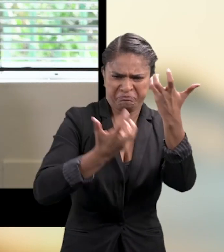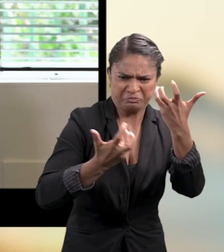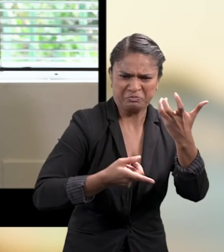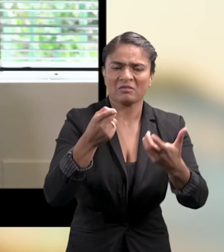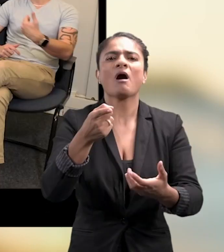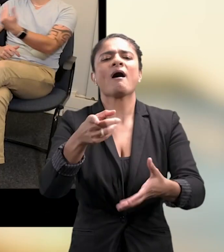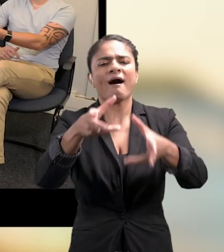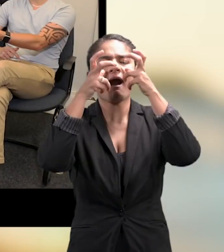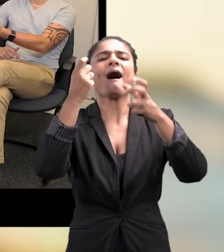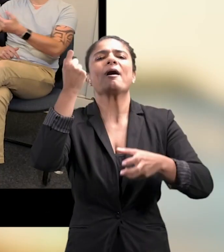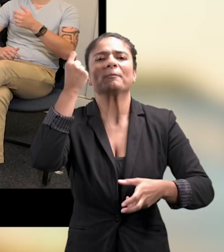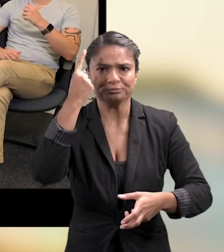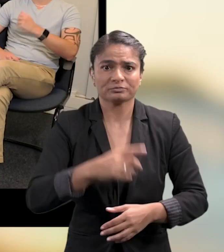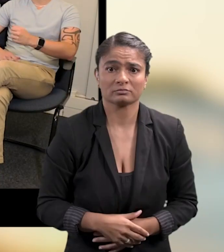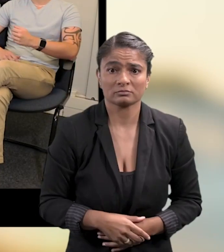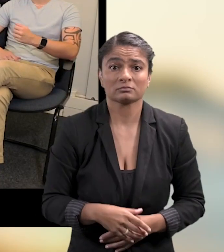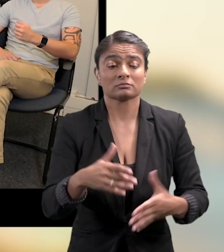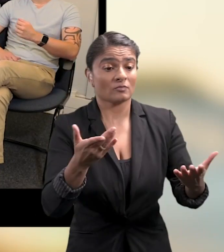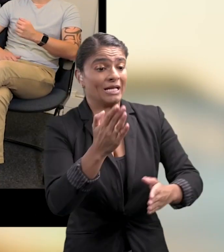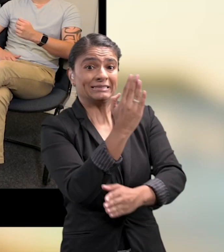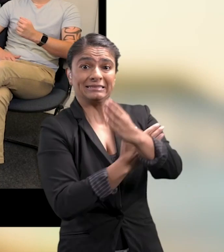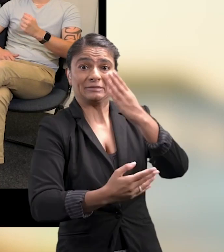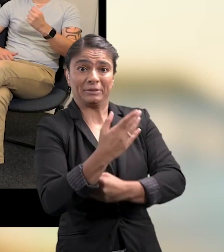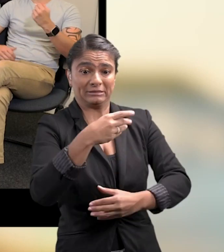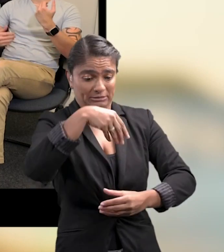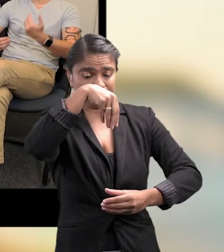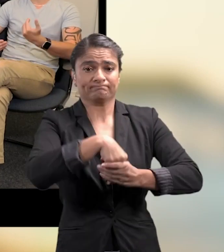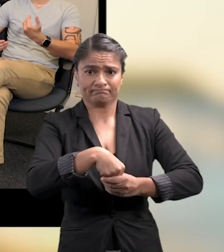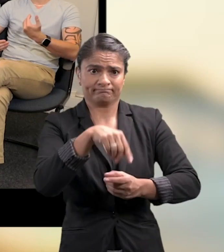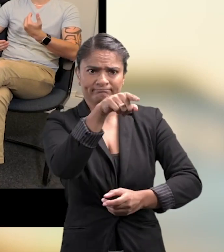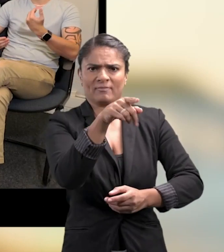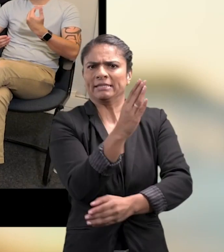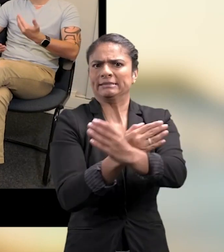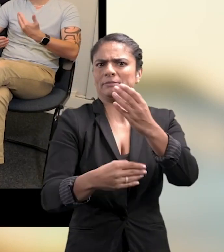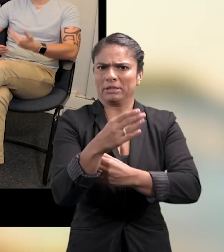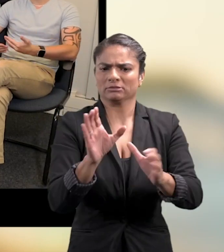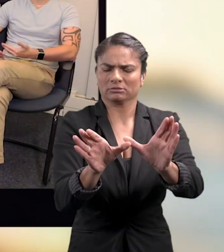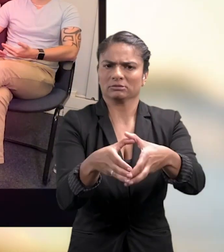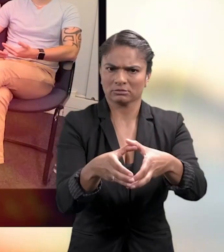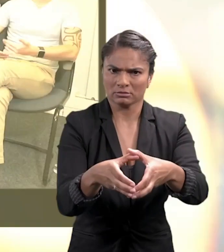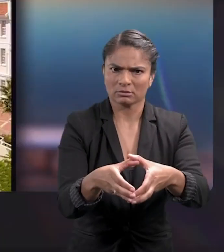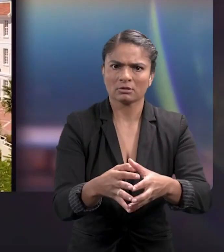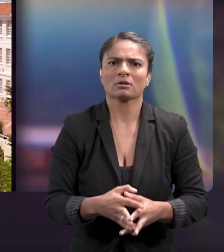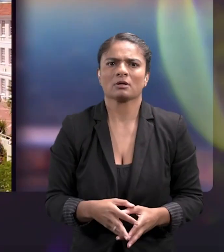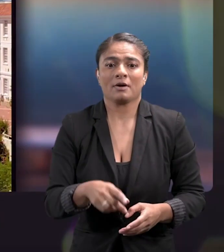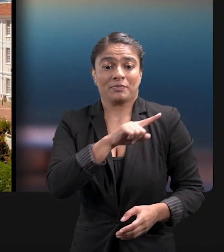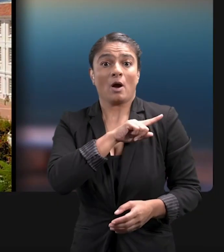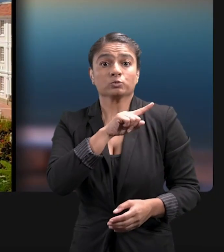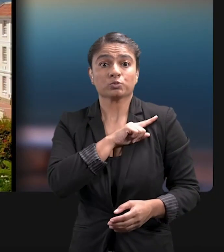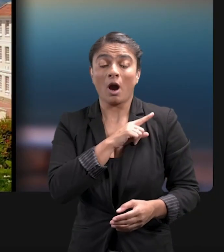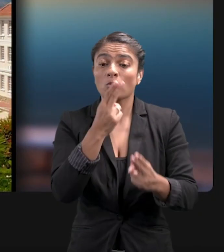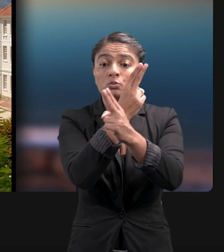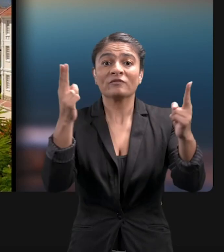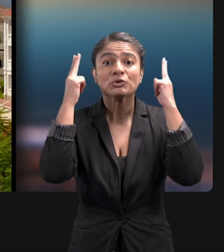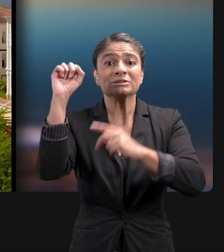make sense to me. Luigia from the disability unit is herself a disabled person, and that is why